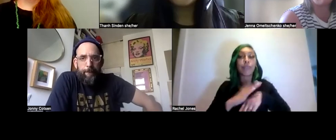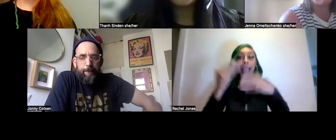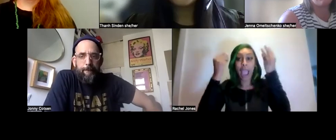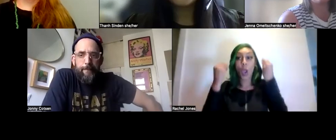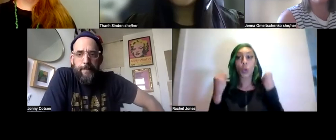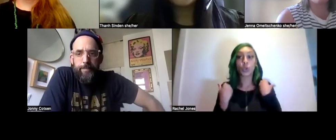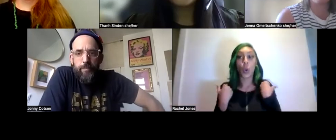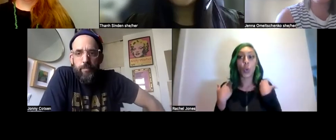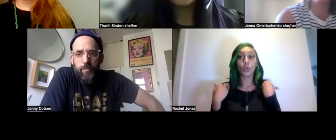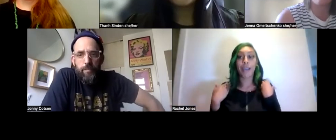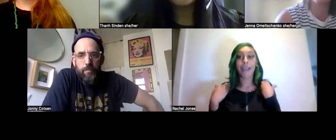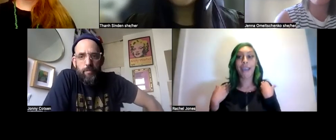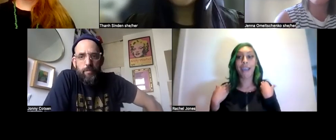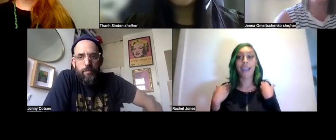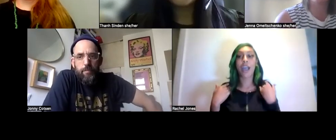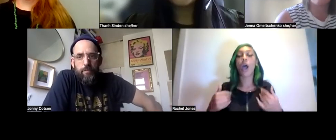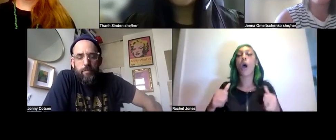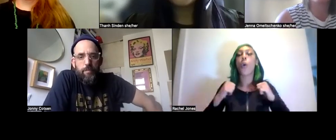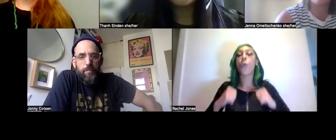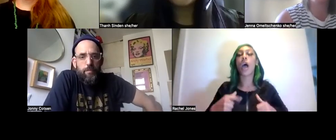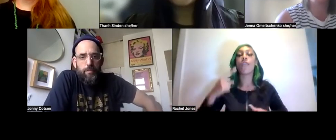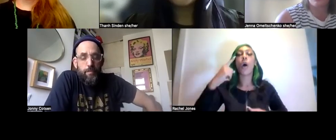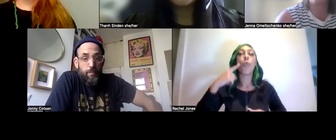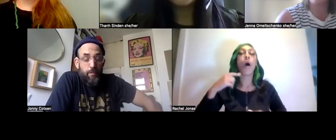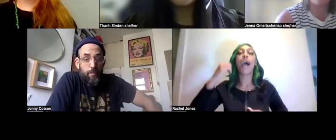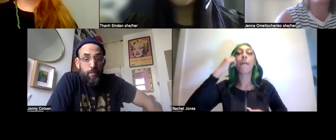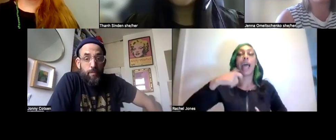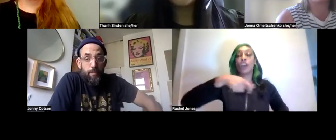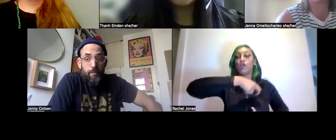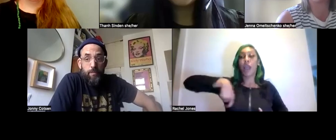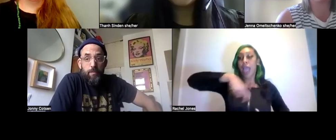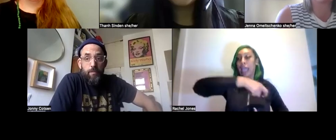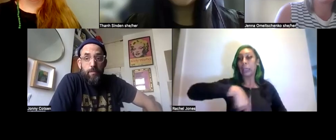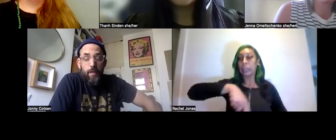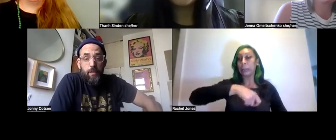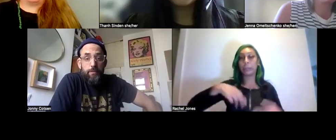hair, and I am wearing a white and black striped top this morning.